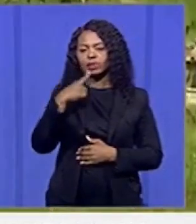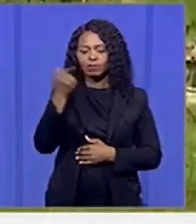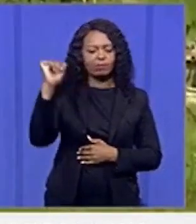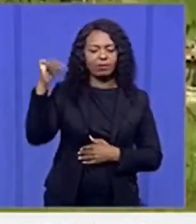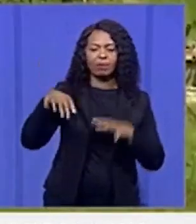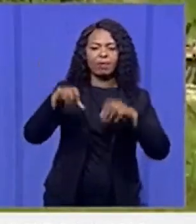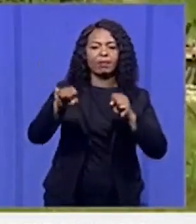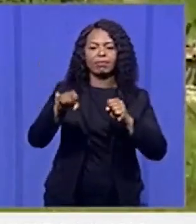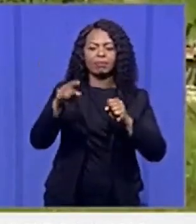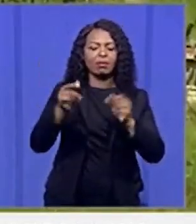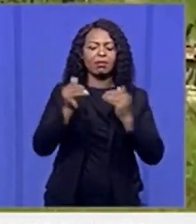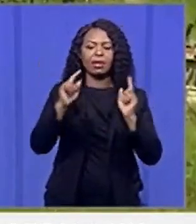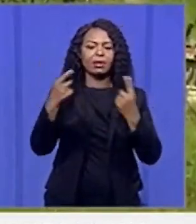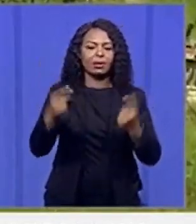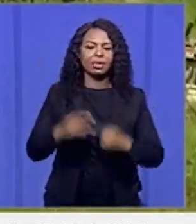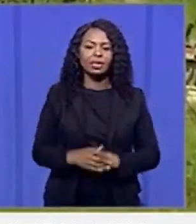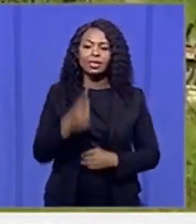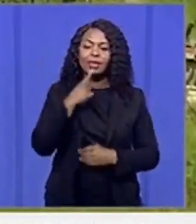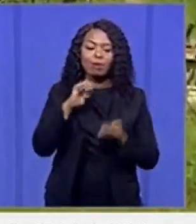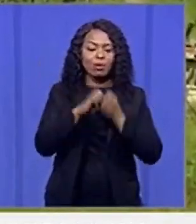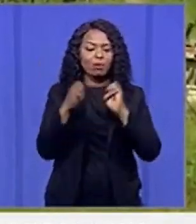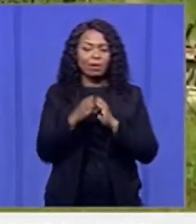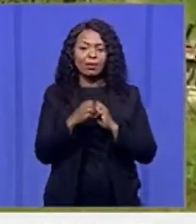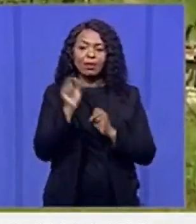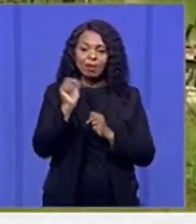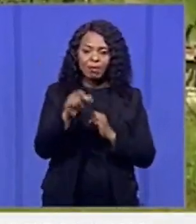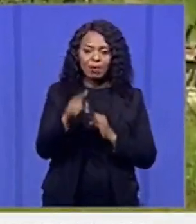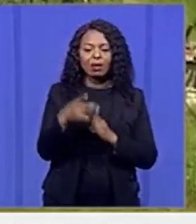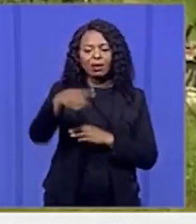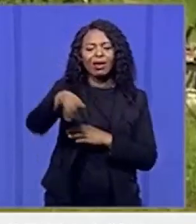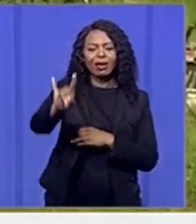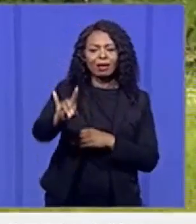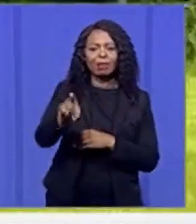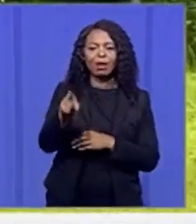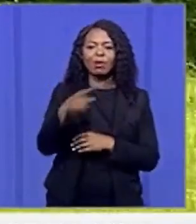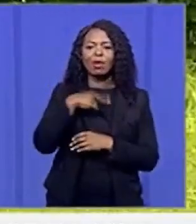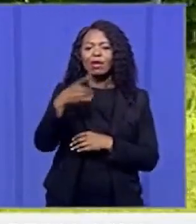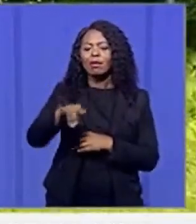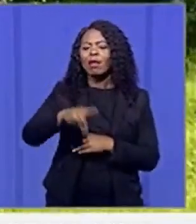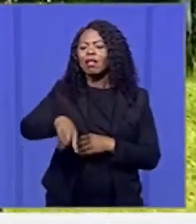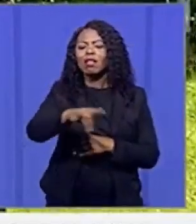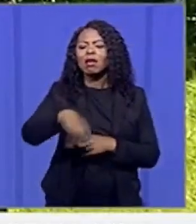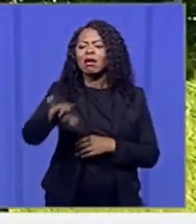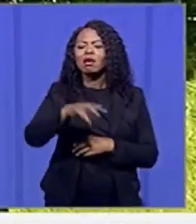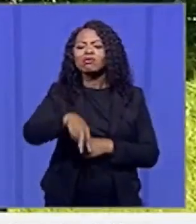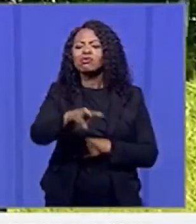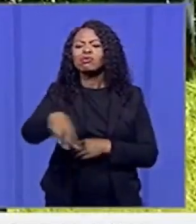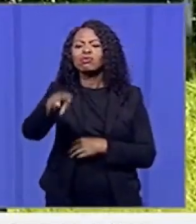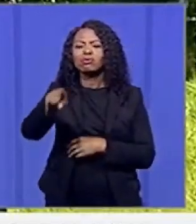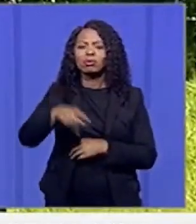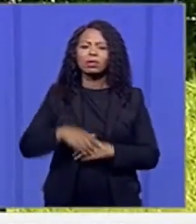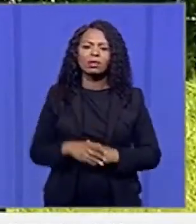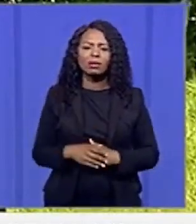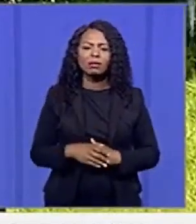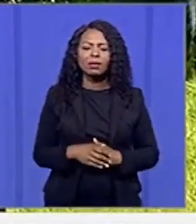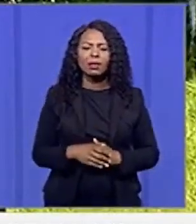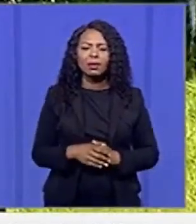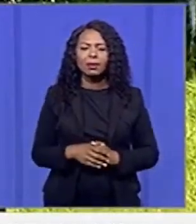go gatelela gore ye nngwe ya ditlhotlho tšeo o itemogela go tšona ke diphoofolo tše di sasankago go ralala le teropo.